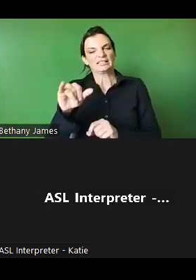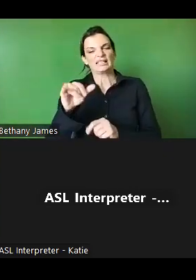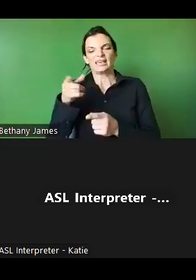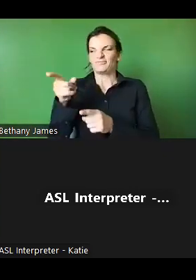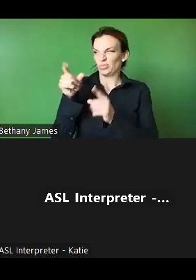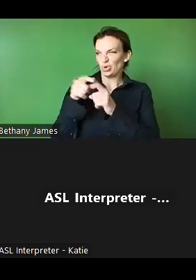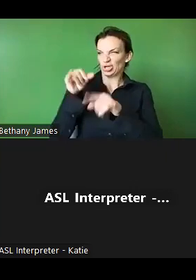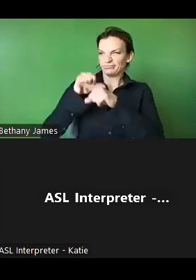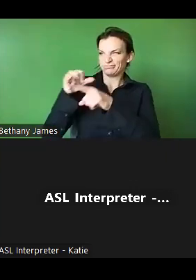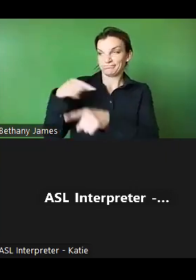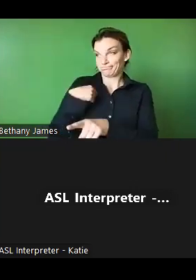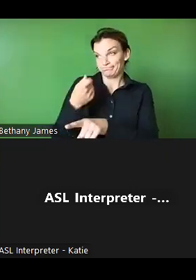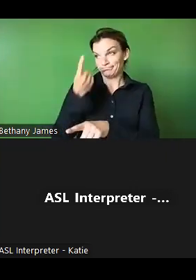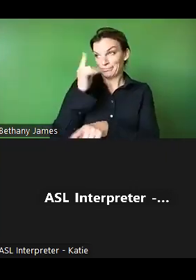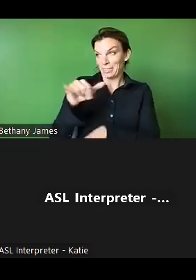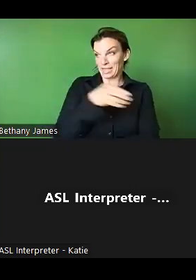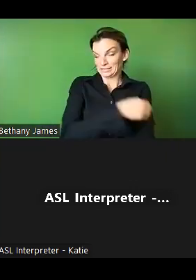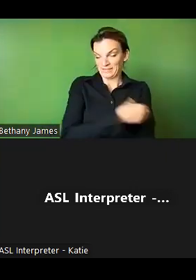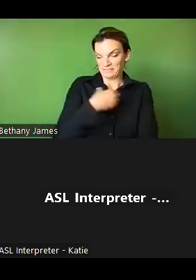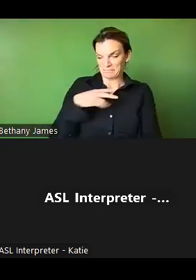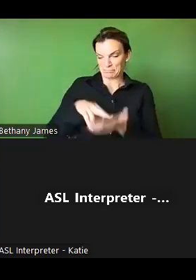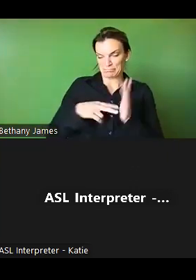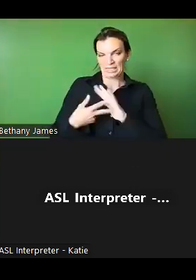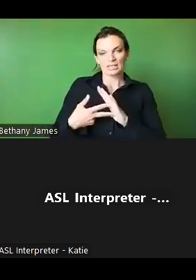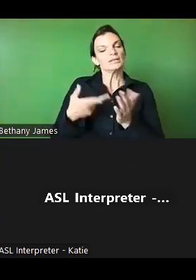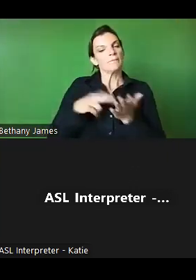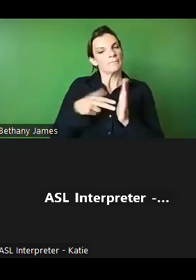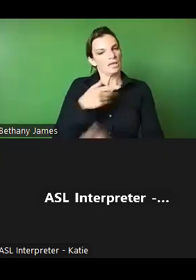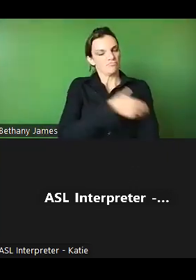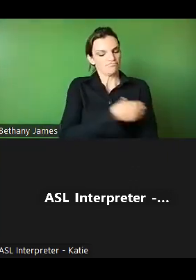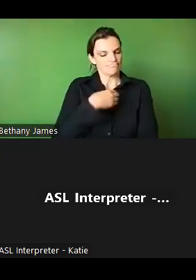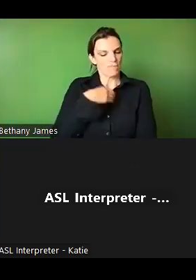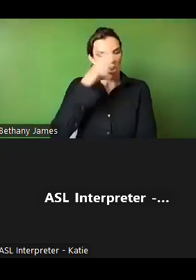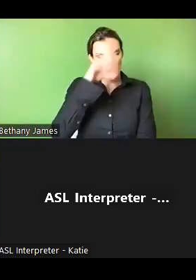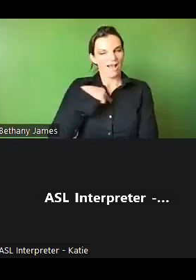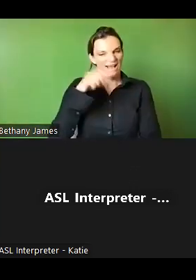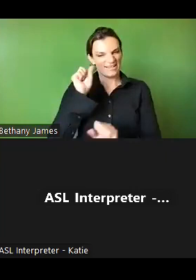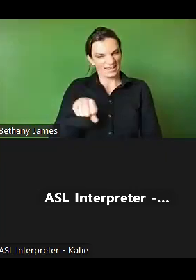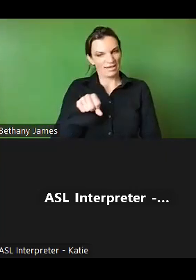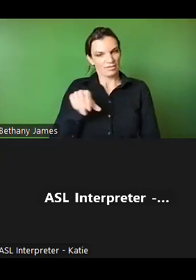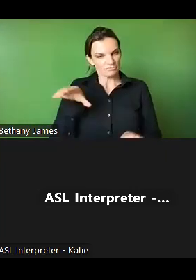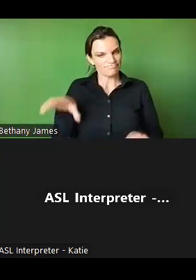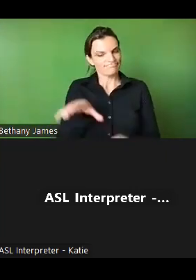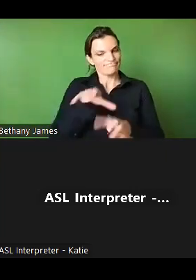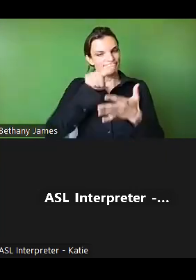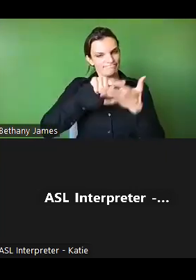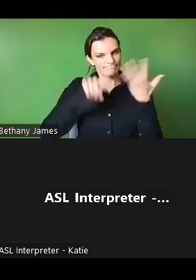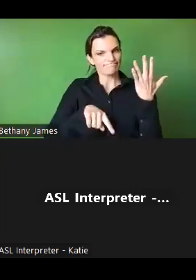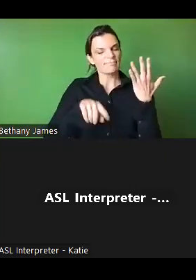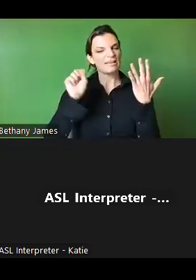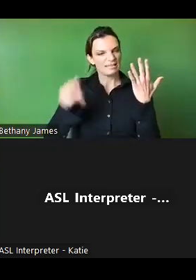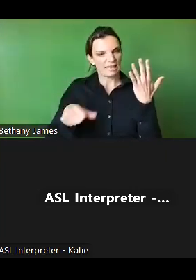thought is like, what the heck is that? Well, it's believing that you can accomplish what you need to accomplish. Okay, well then why didn't we just say that?